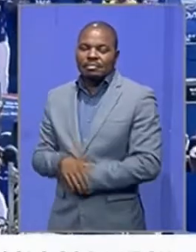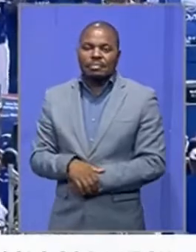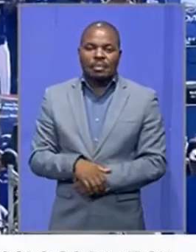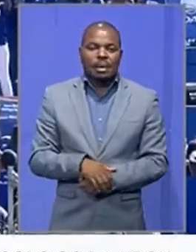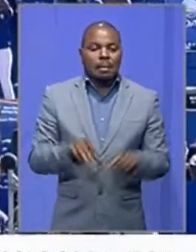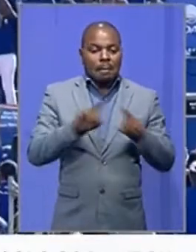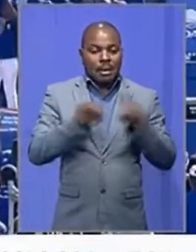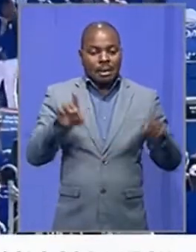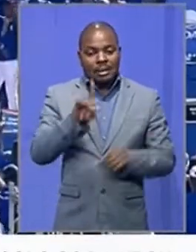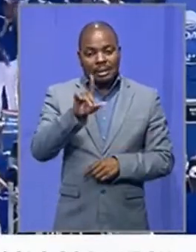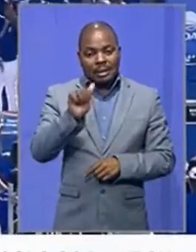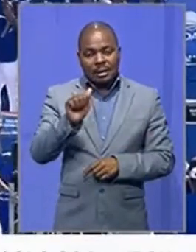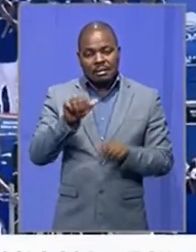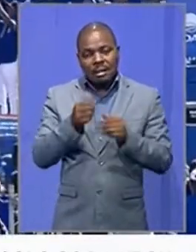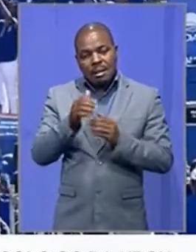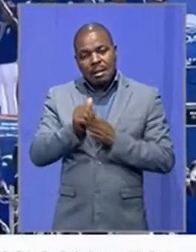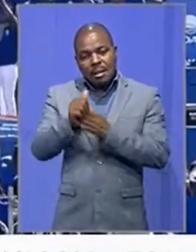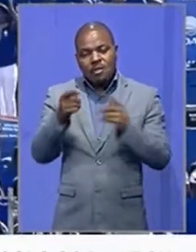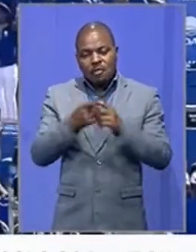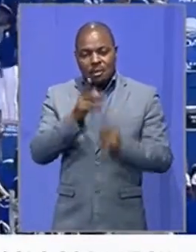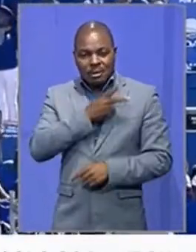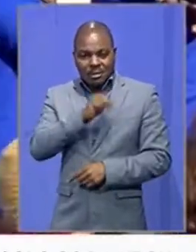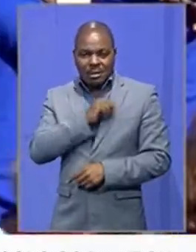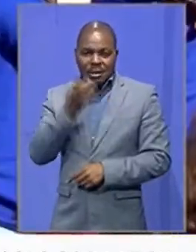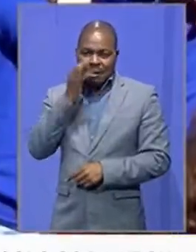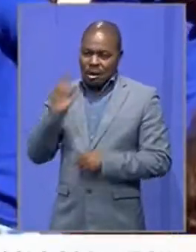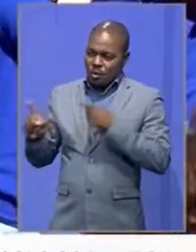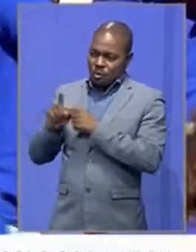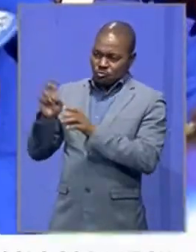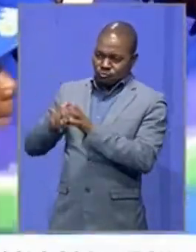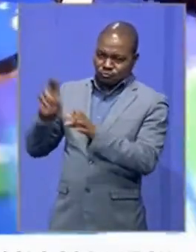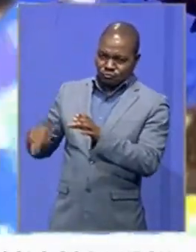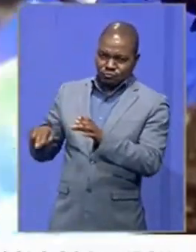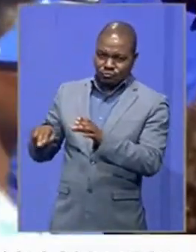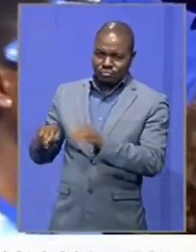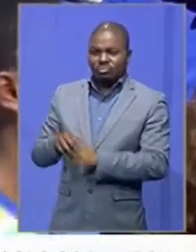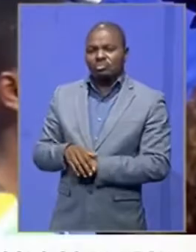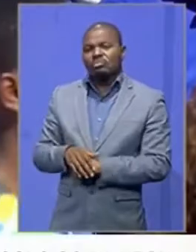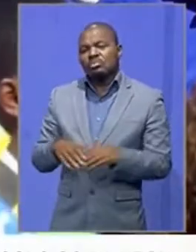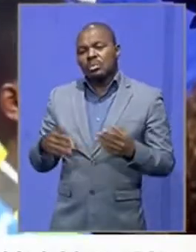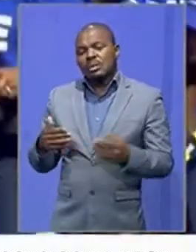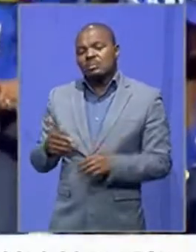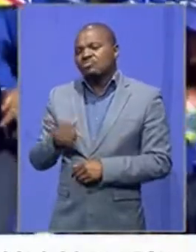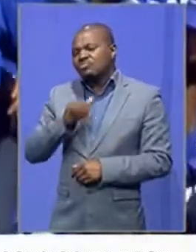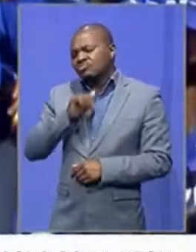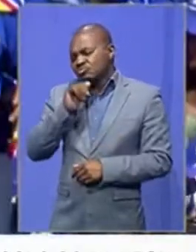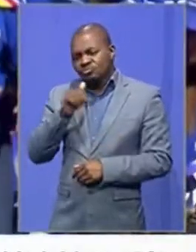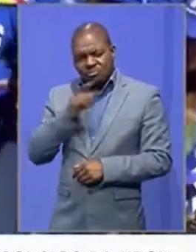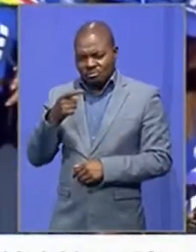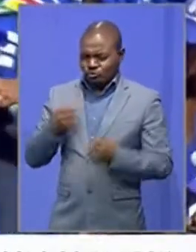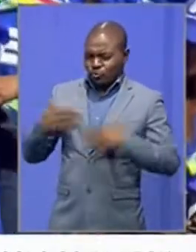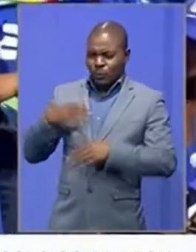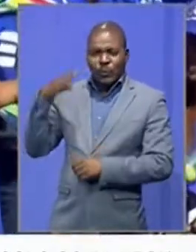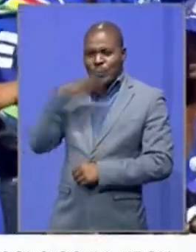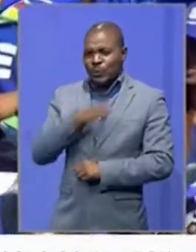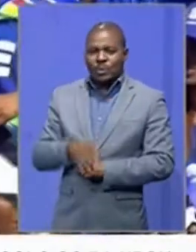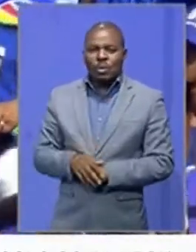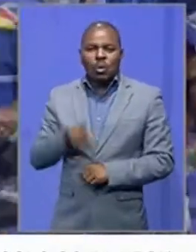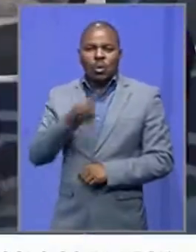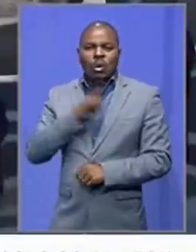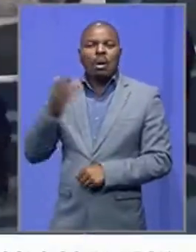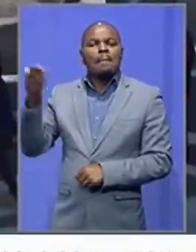wa DA kwa KZN a re go rola marapo ga Ntuli yo sa bolong go nna moeteledipele mo lekokong ga go makatse. A re o ne mo